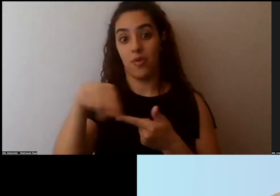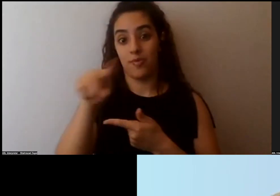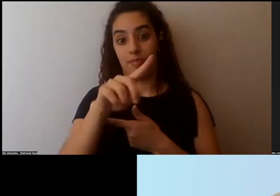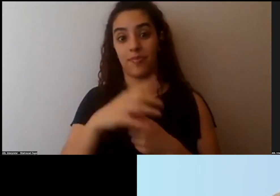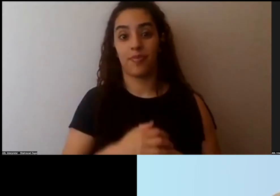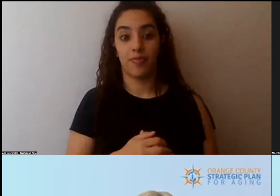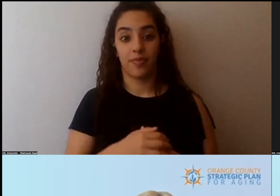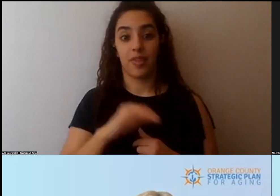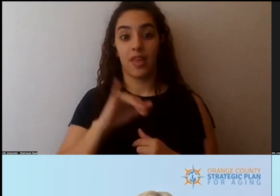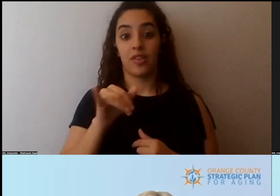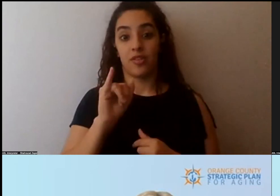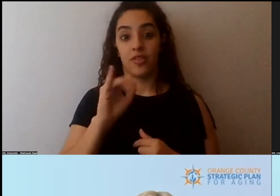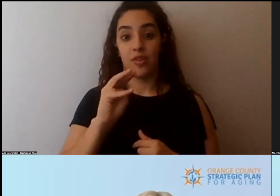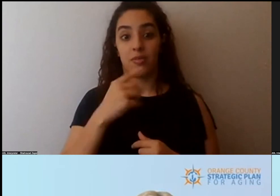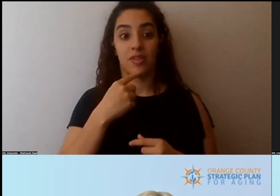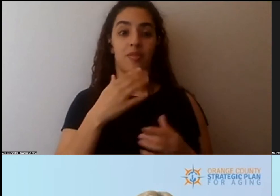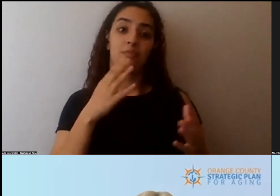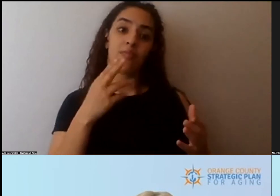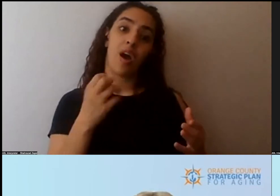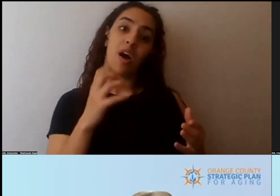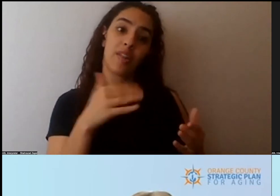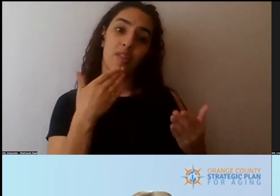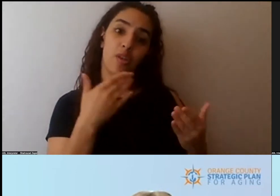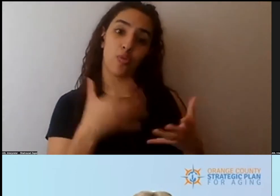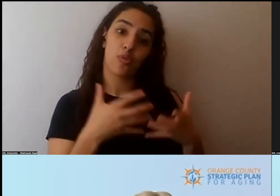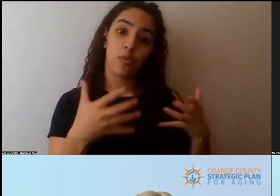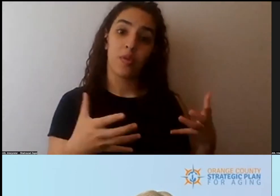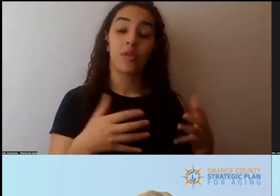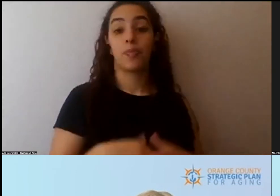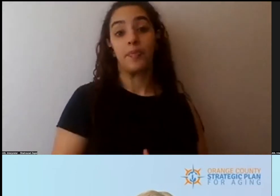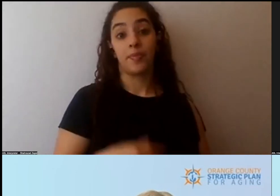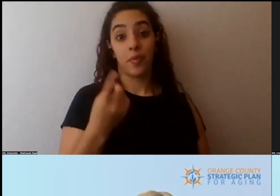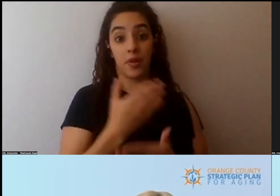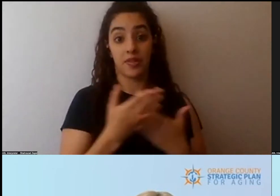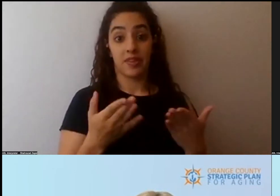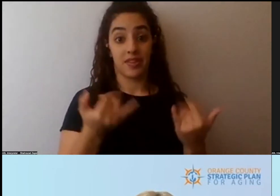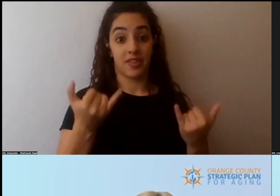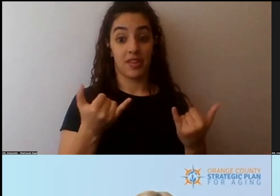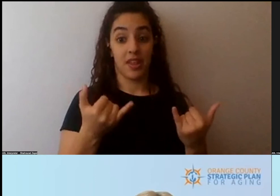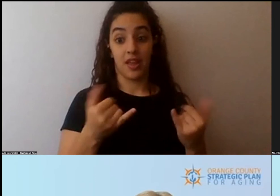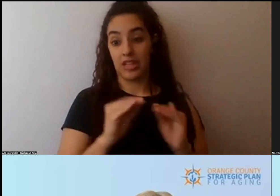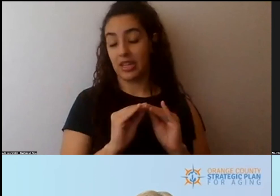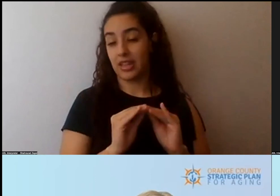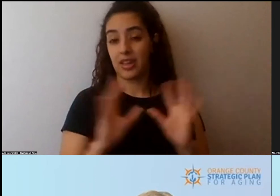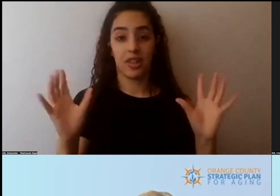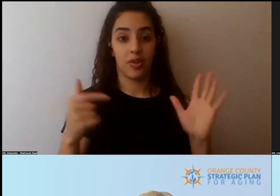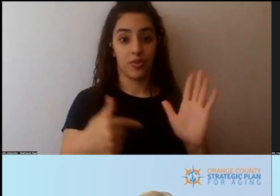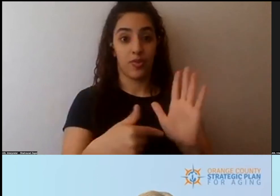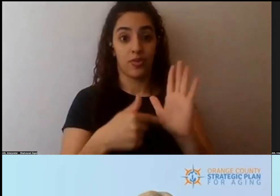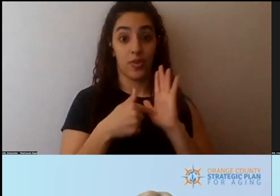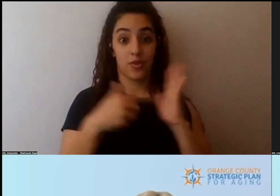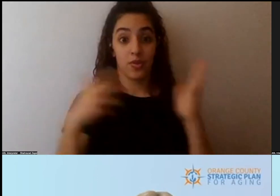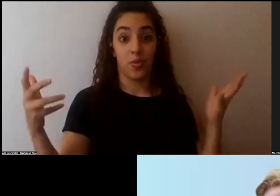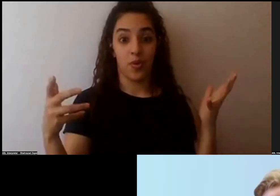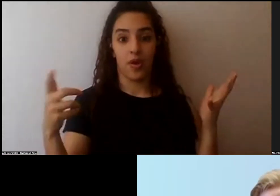Holly, thank you so much. One of the things that today very clearly shows us is we are not operating